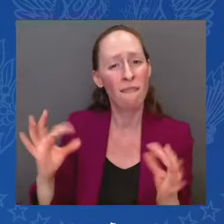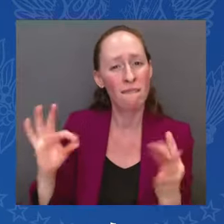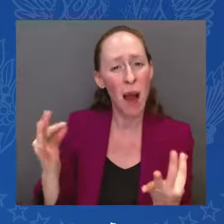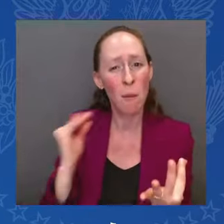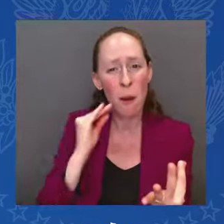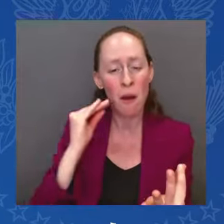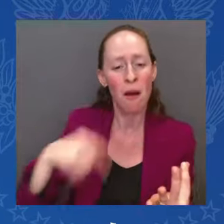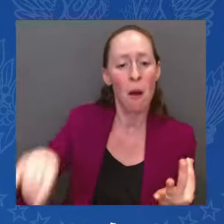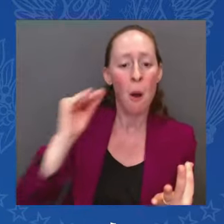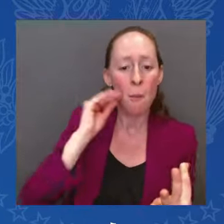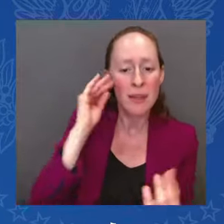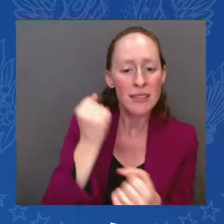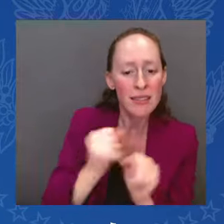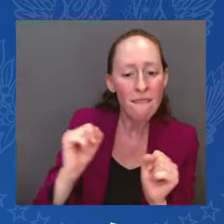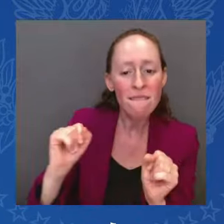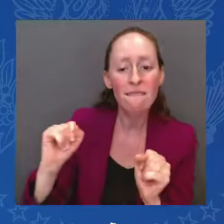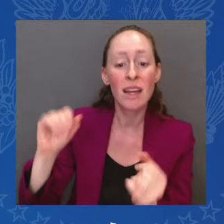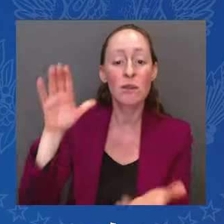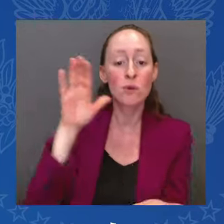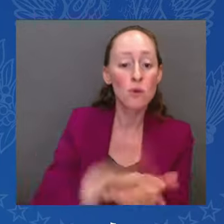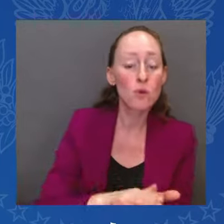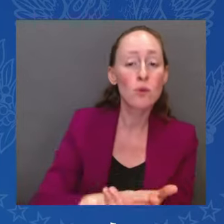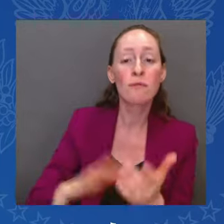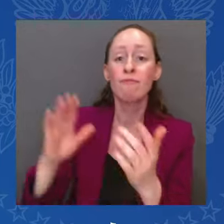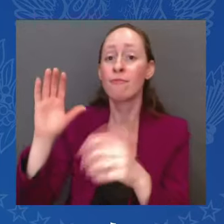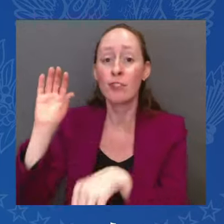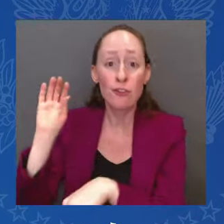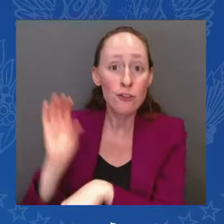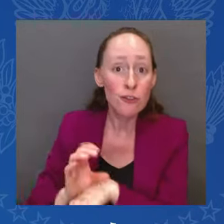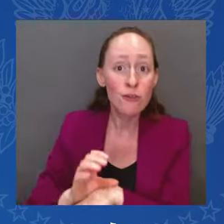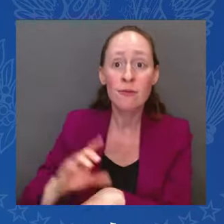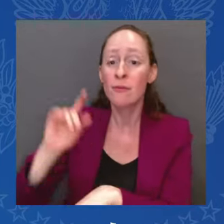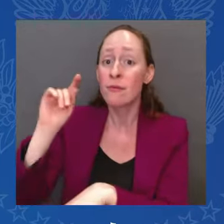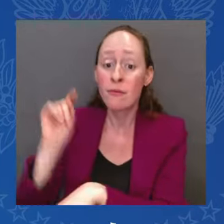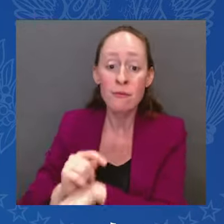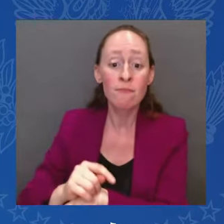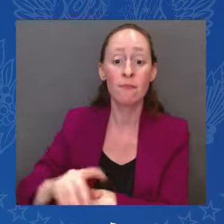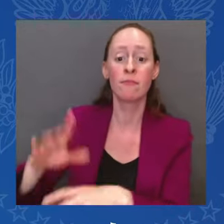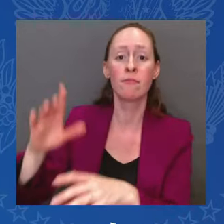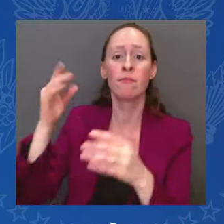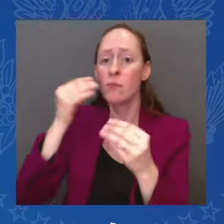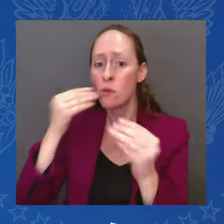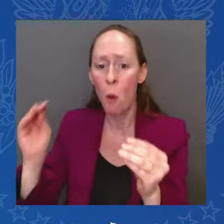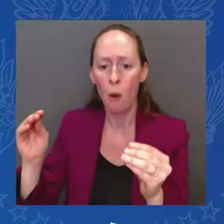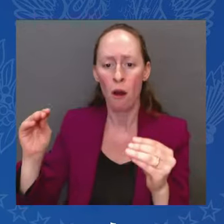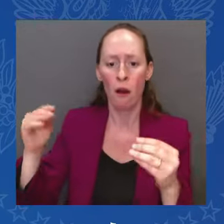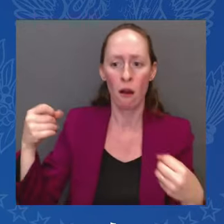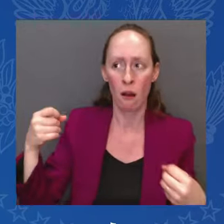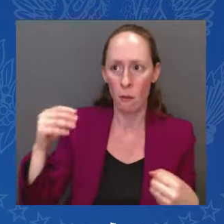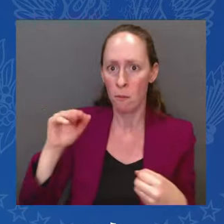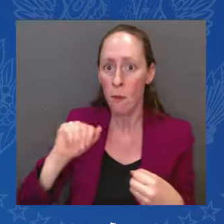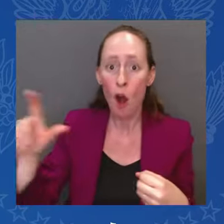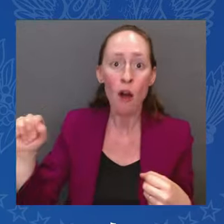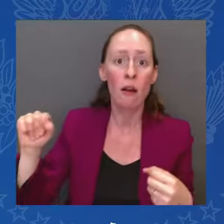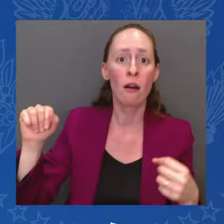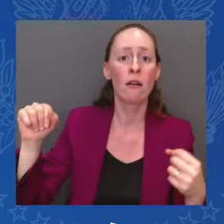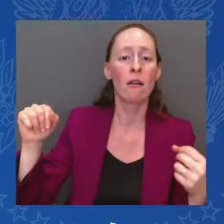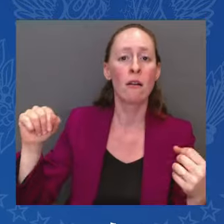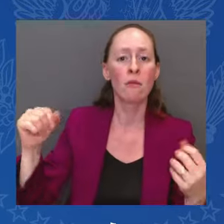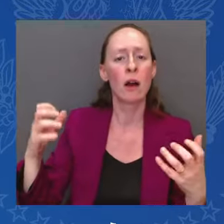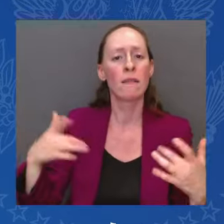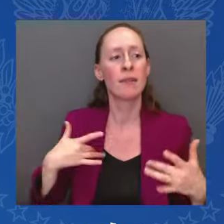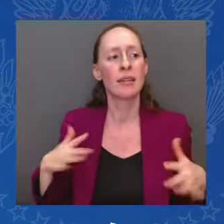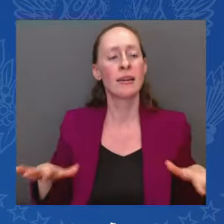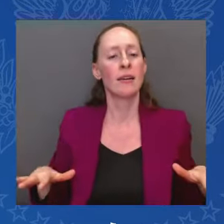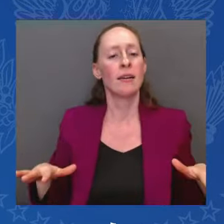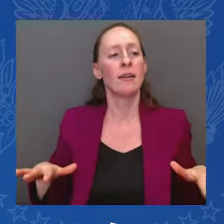stores, gyms, malls, movies, without constant anxiety. We all want our kids to have the freedom to learn how to read